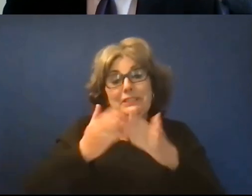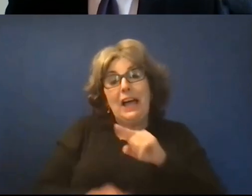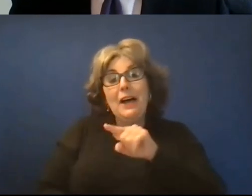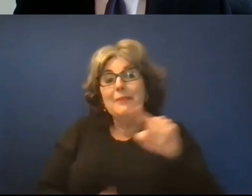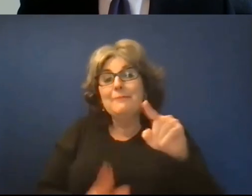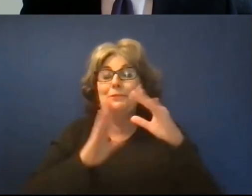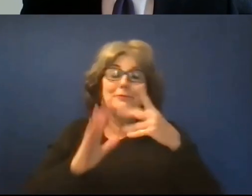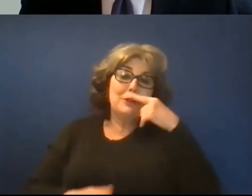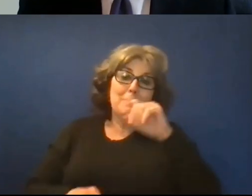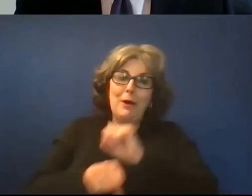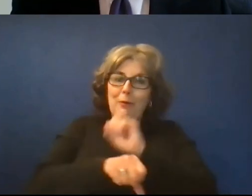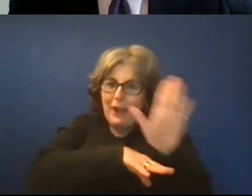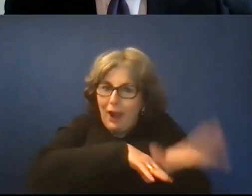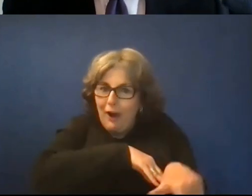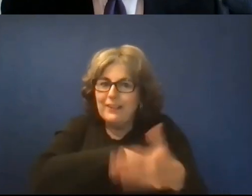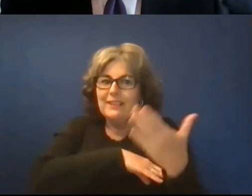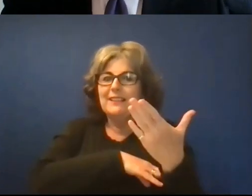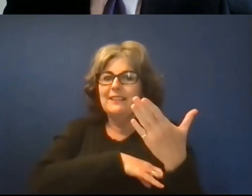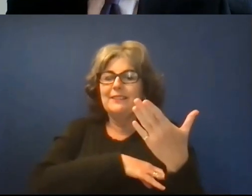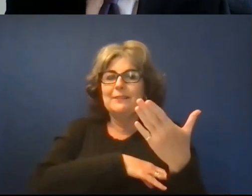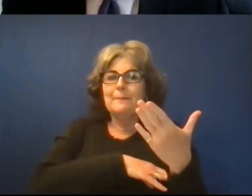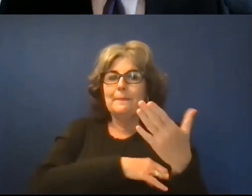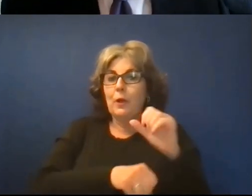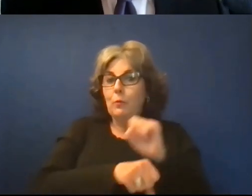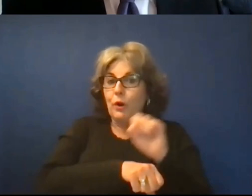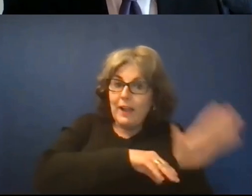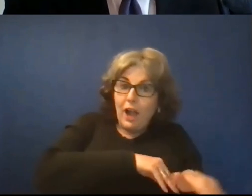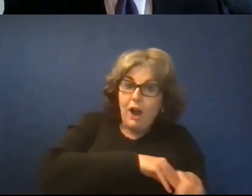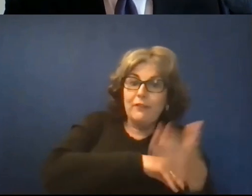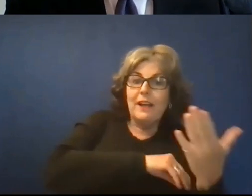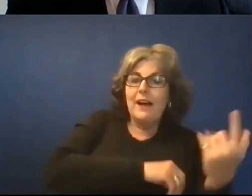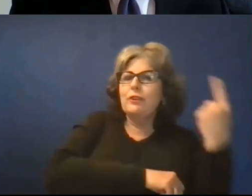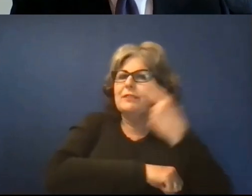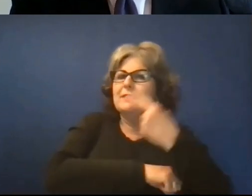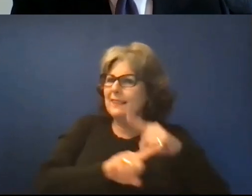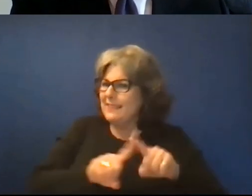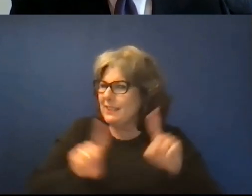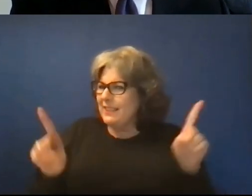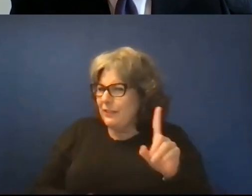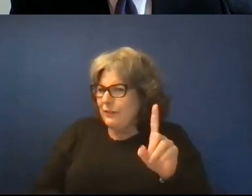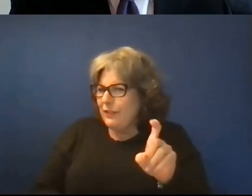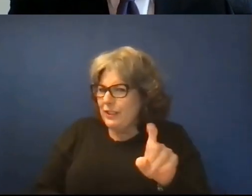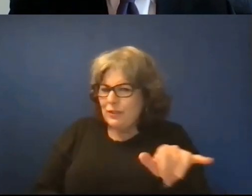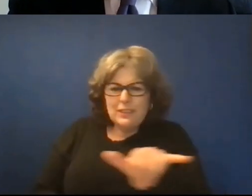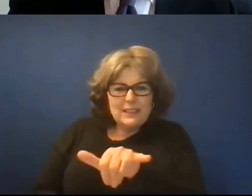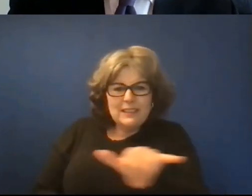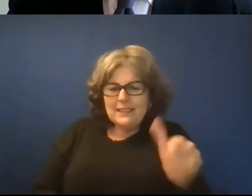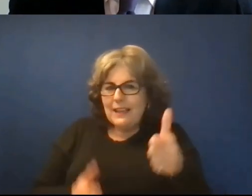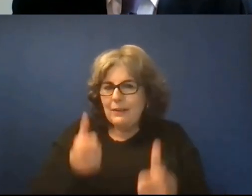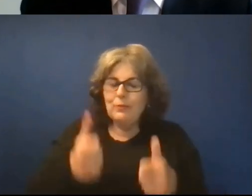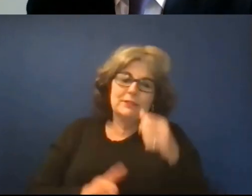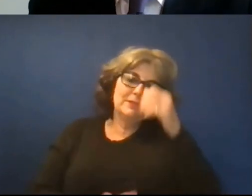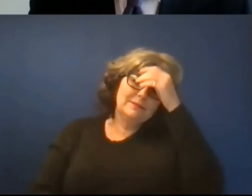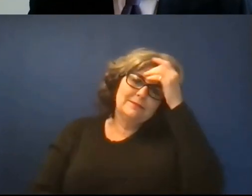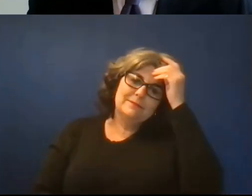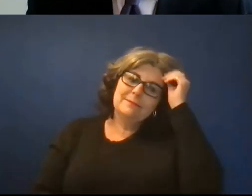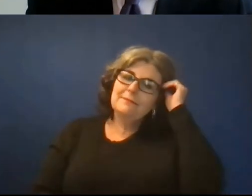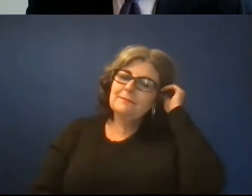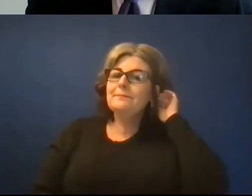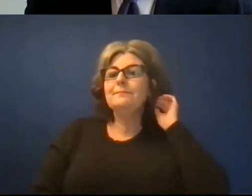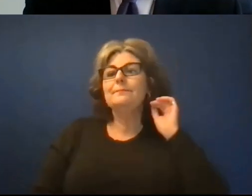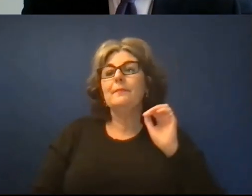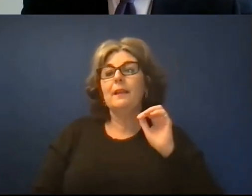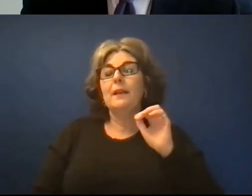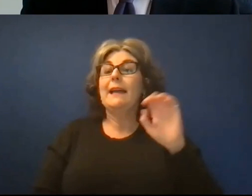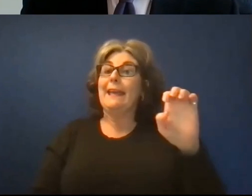Some. What is the difference between working at night or working during the day? Is there a difference, or to you, it's just all the same? In the